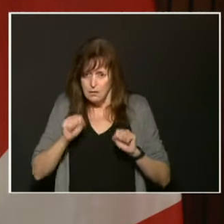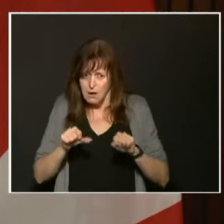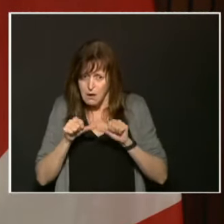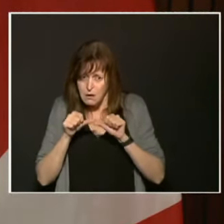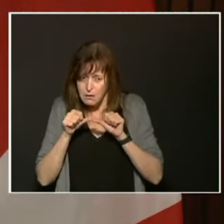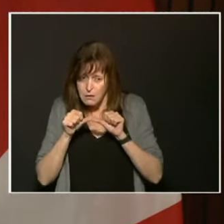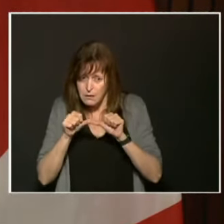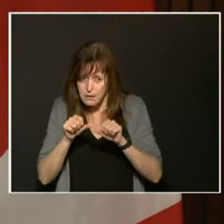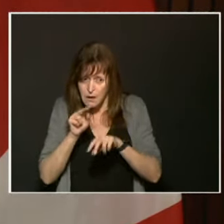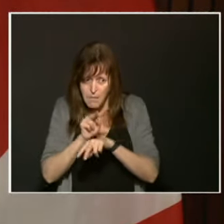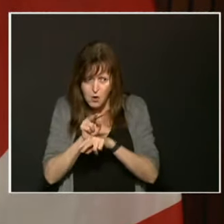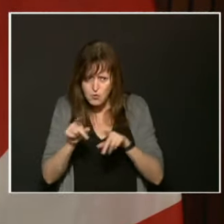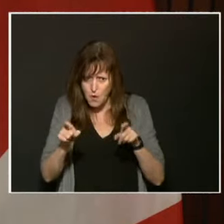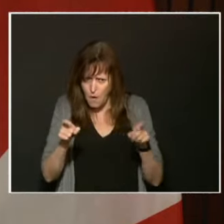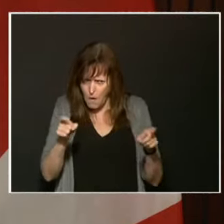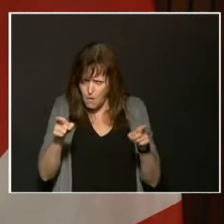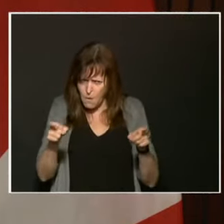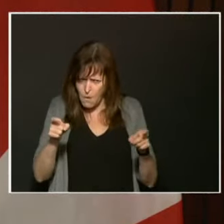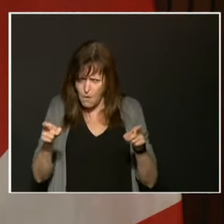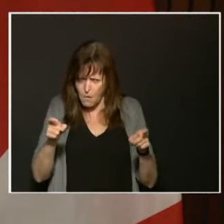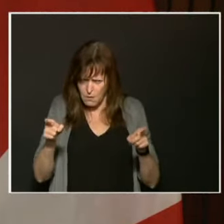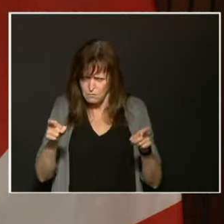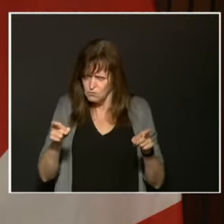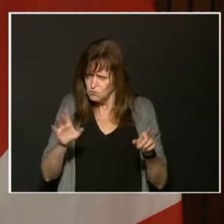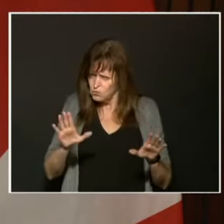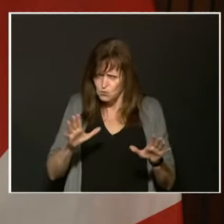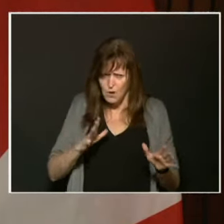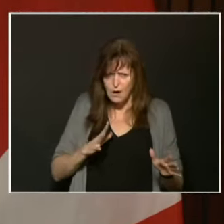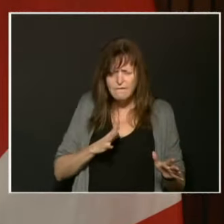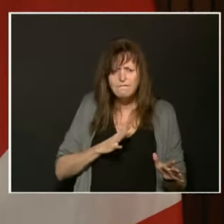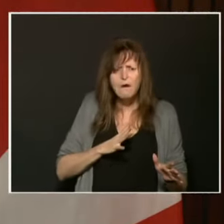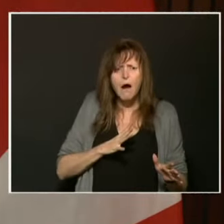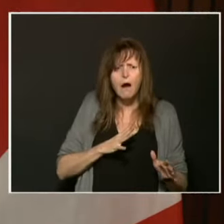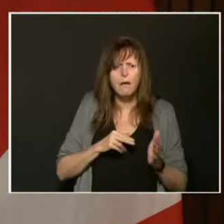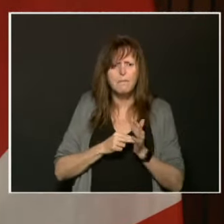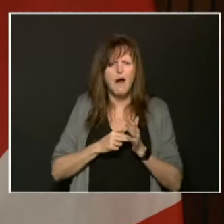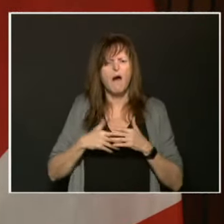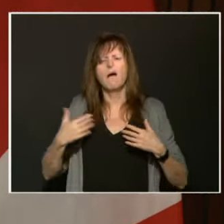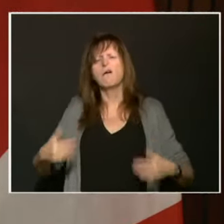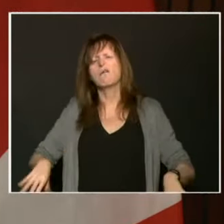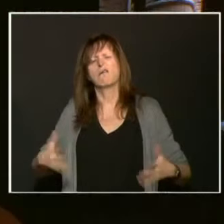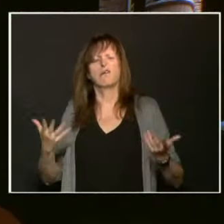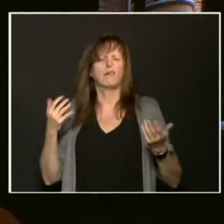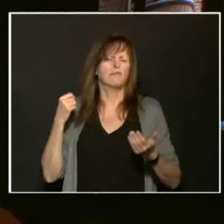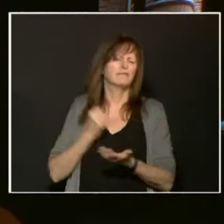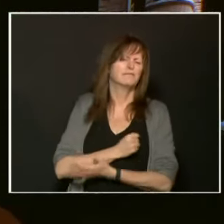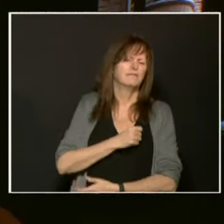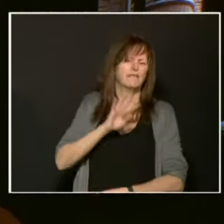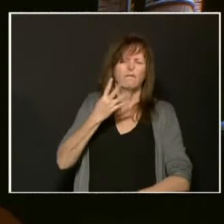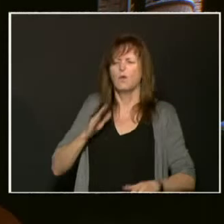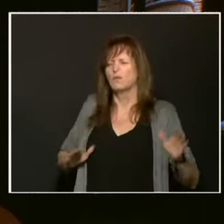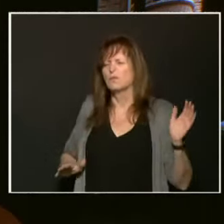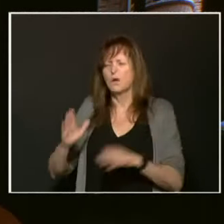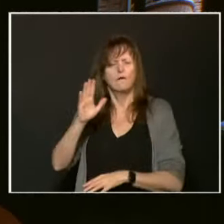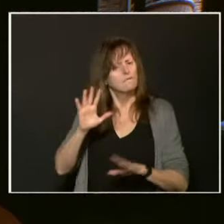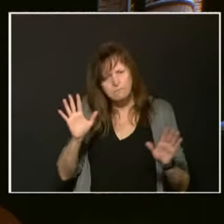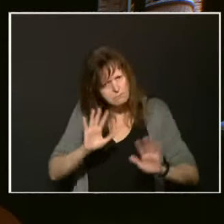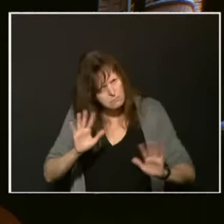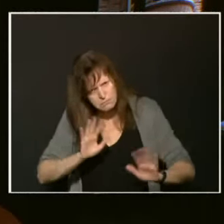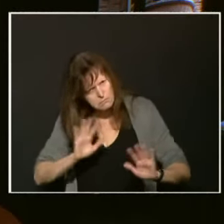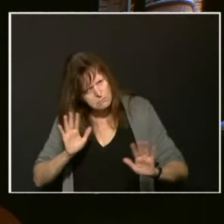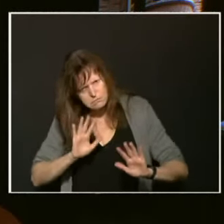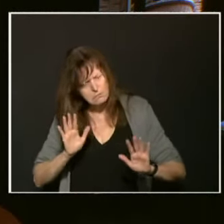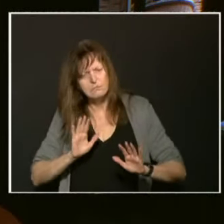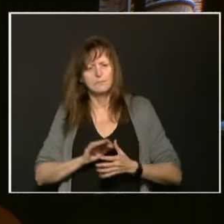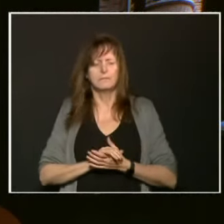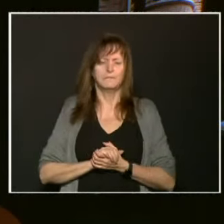can control the Delta variant with the right actions. This is the last question unless someone else joins the question